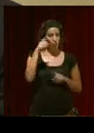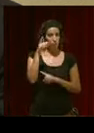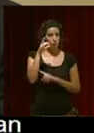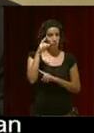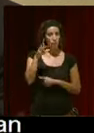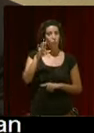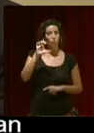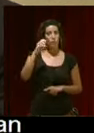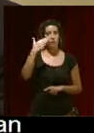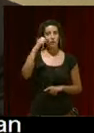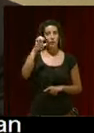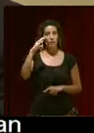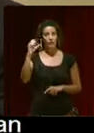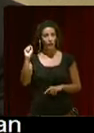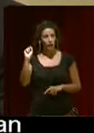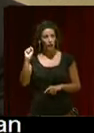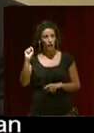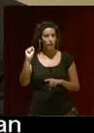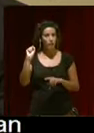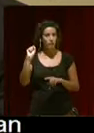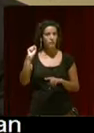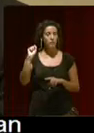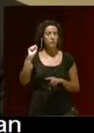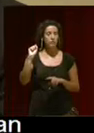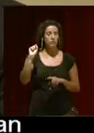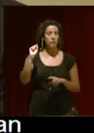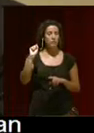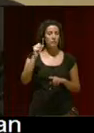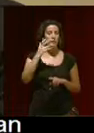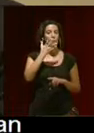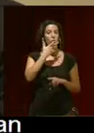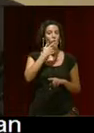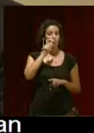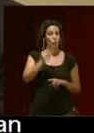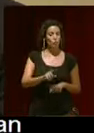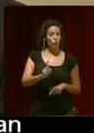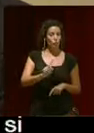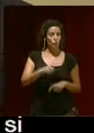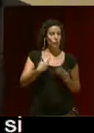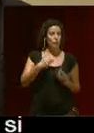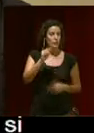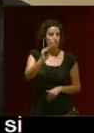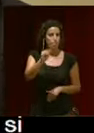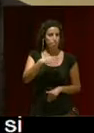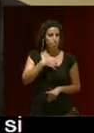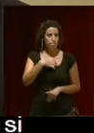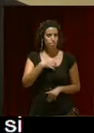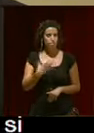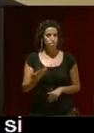consulting and checking it up with the speakers, excepting Rebecca.